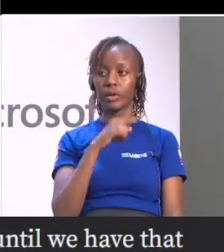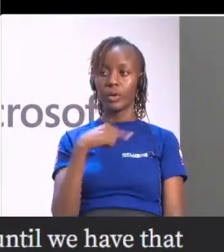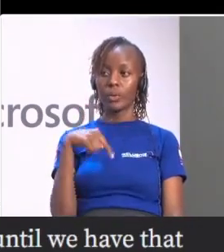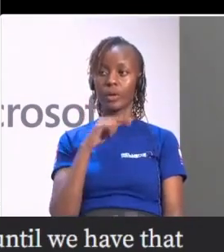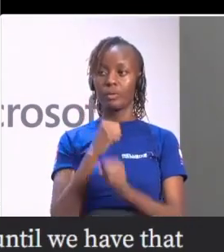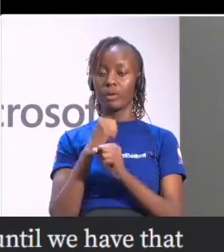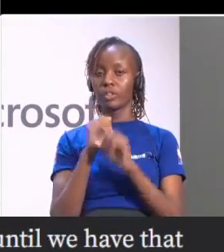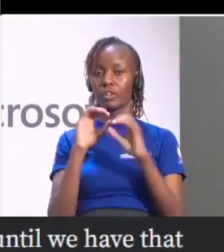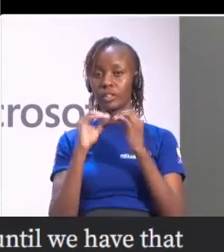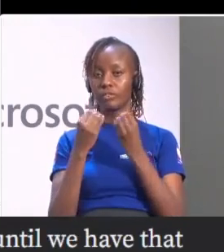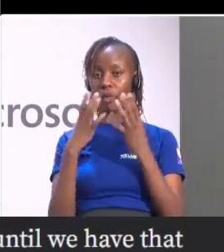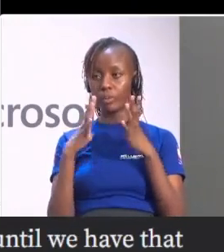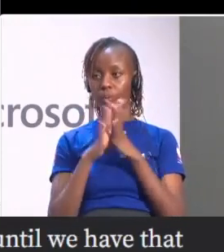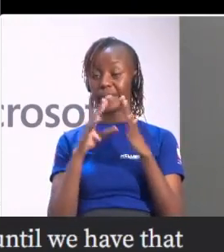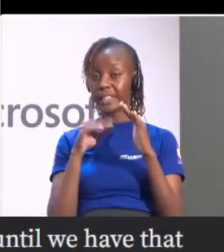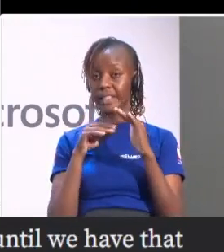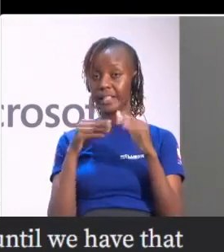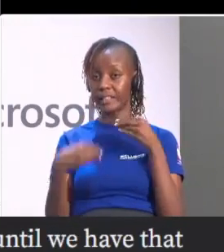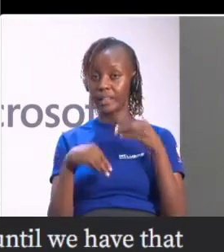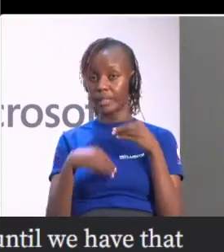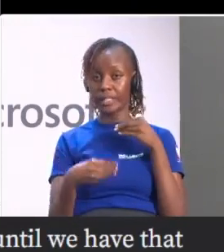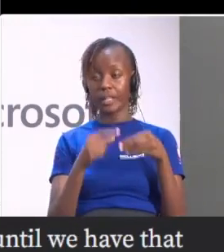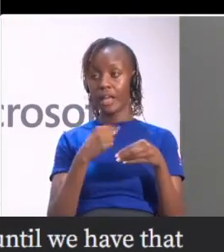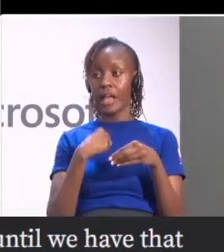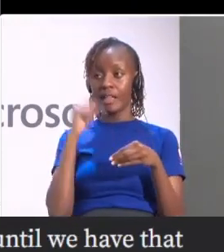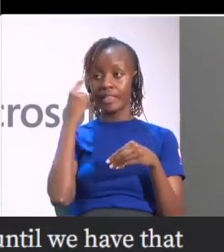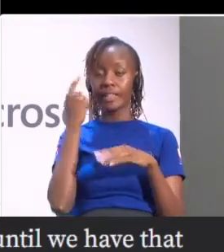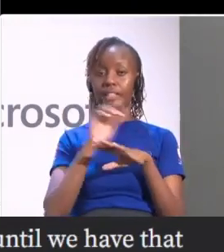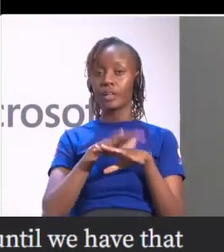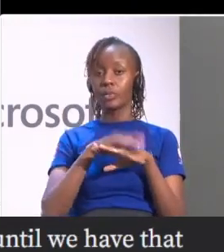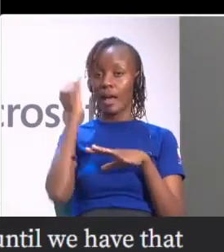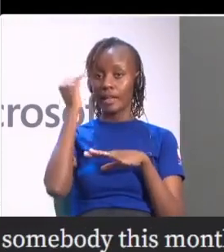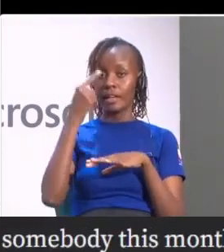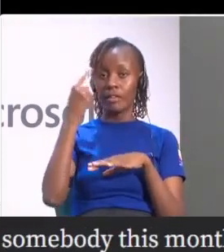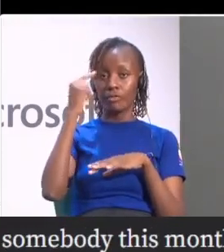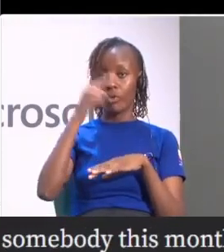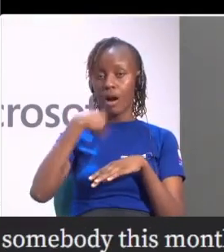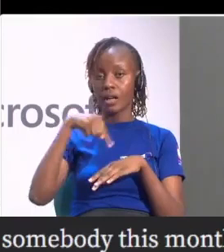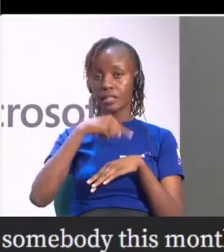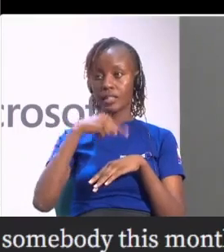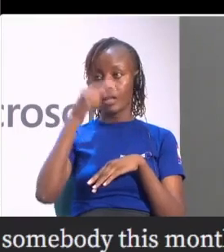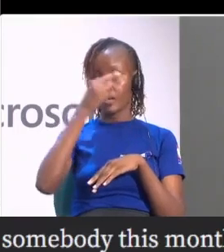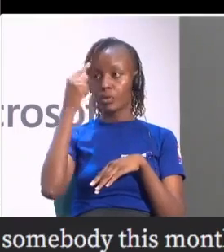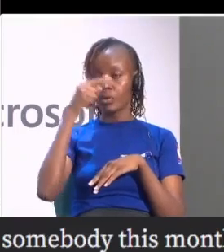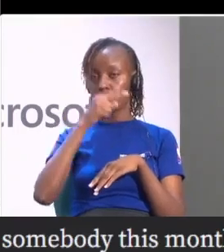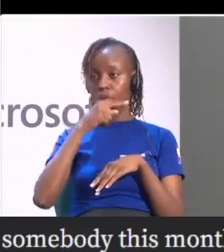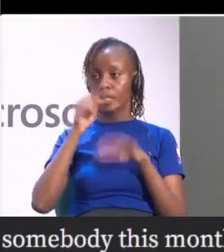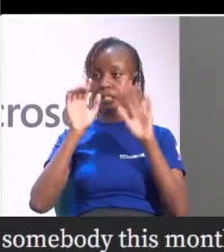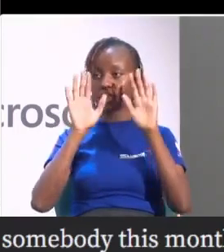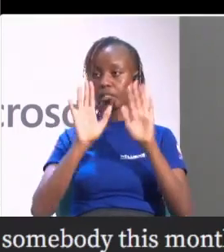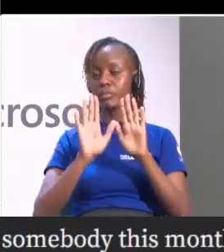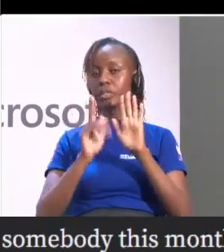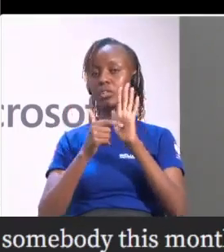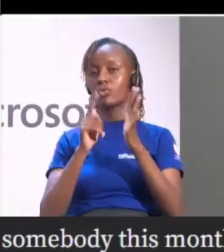Disabilities, and I think this is a great idea for us because we do have to impose on